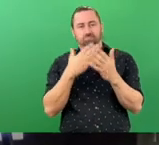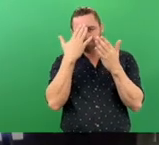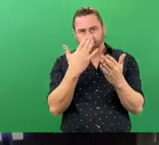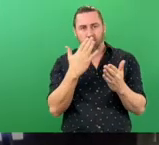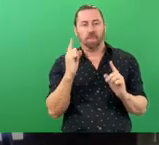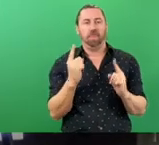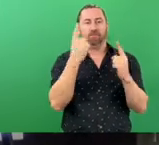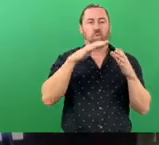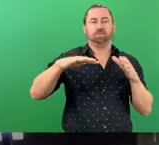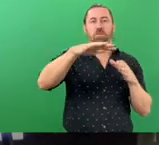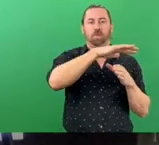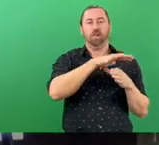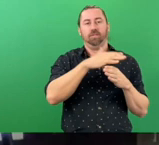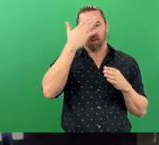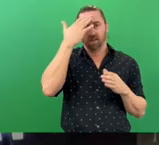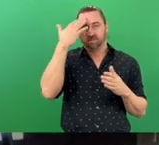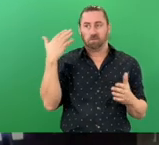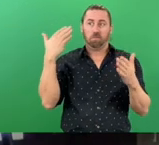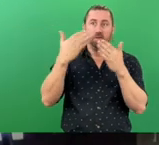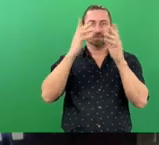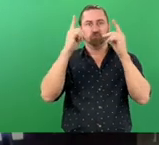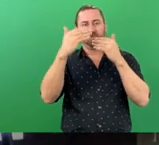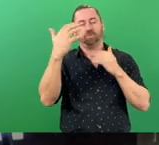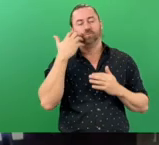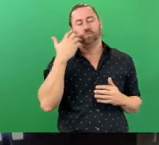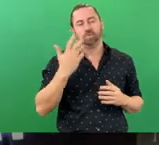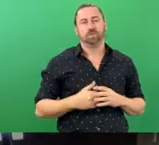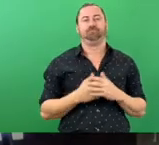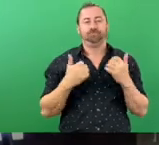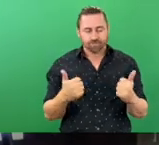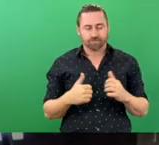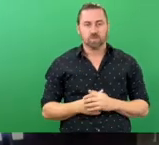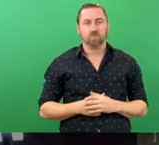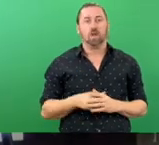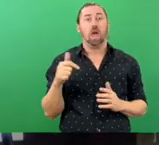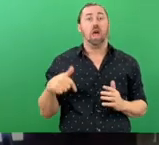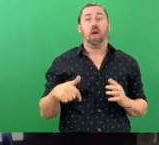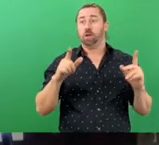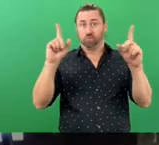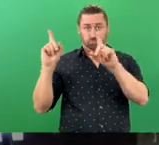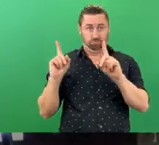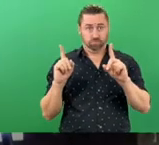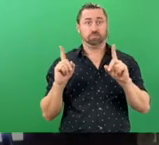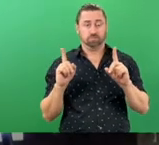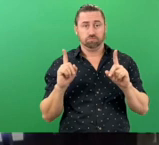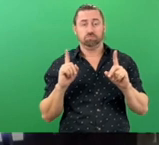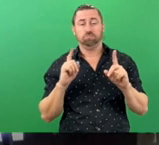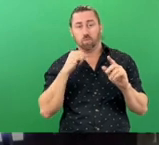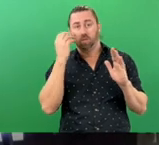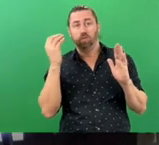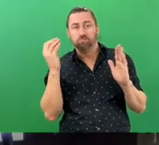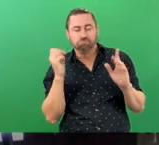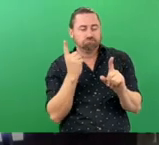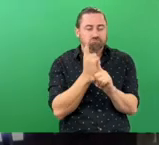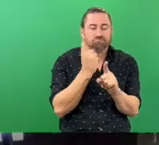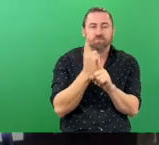sharing my respect for First Peoples everywhere and for elders past, present, and future. All right, now this morning we are going to get on